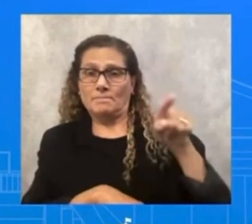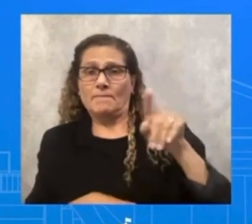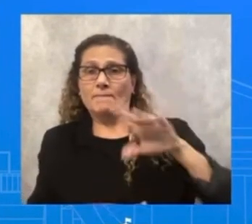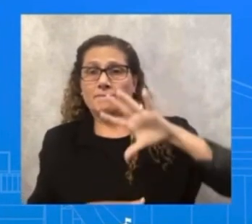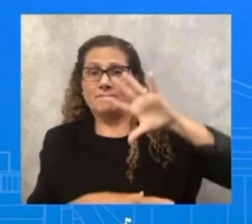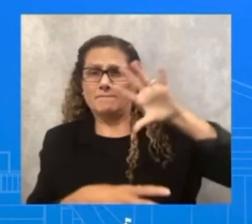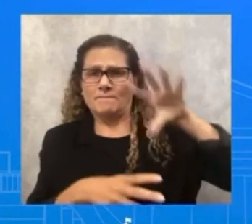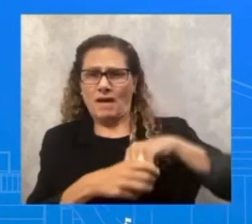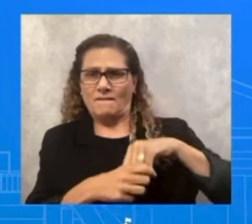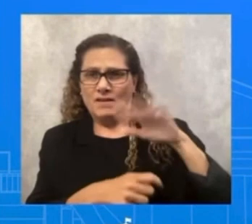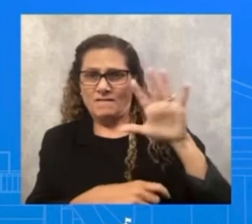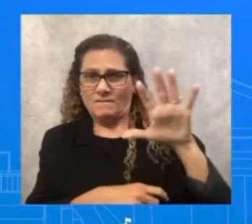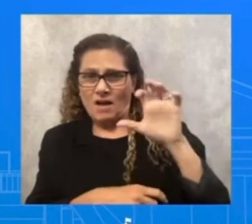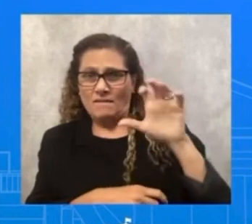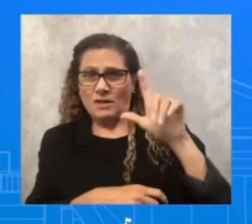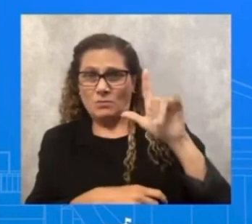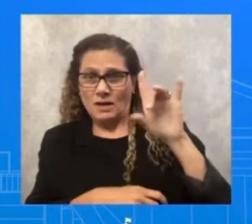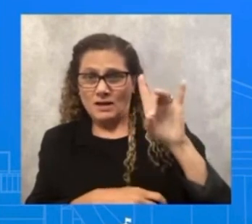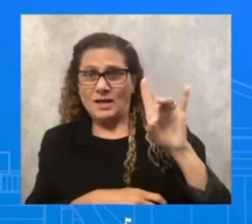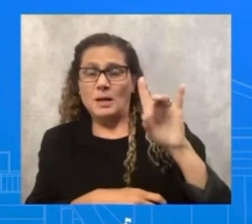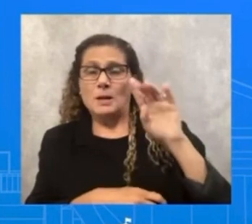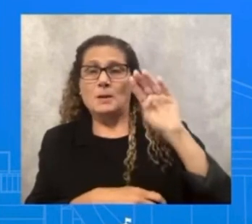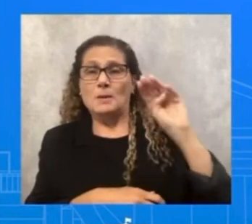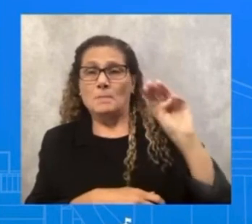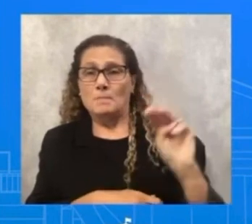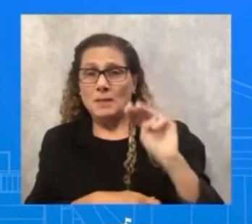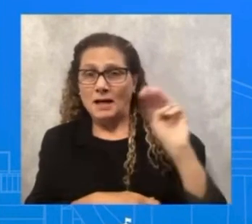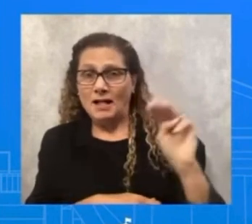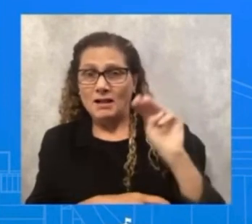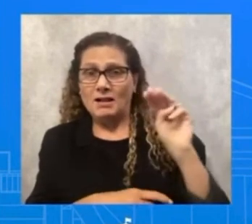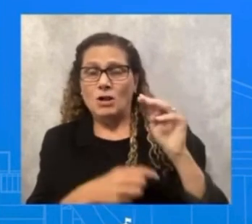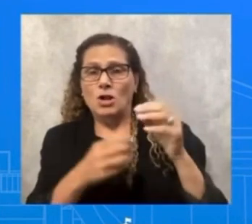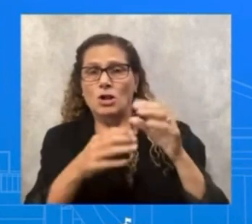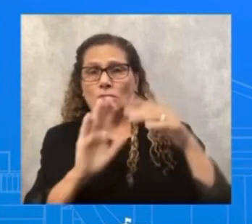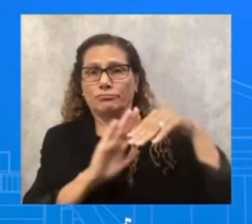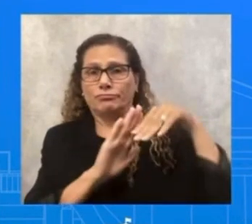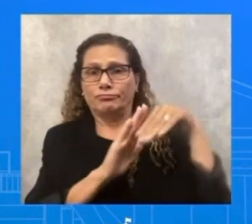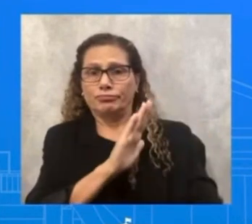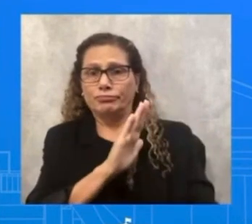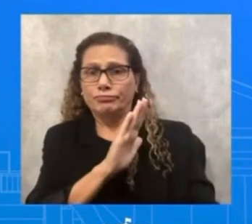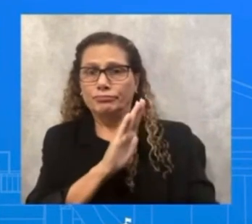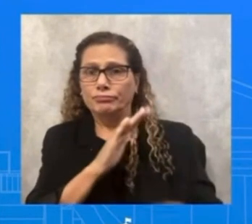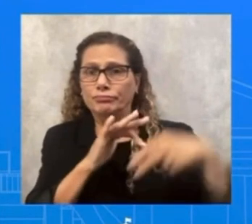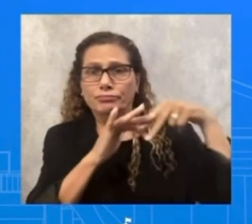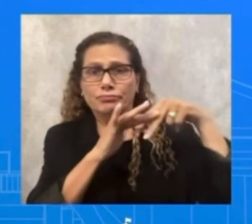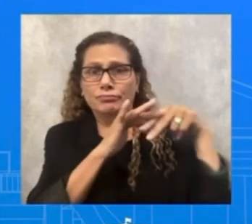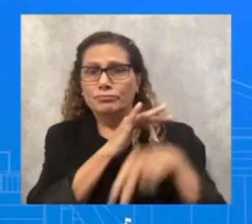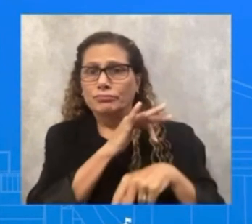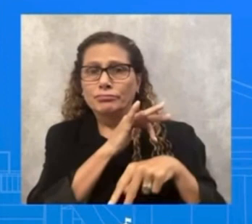loss that was Solyndra. As president more recently, he heralded the electric bus